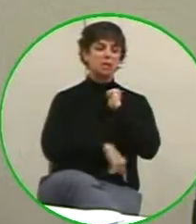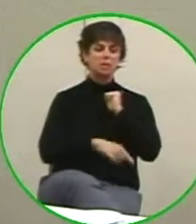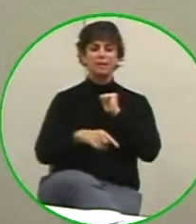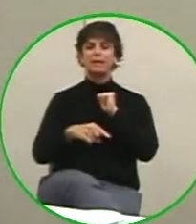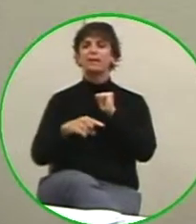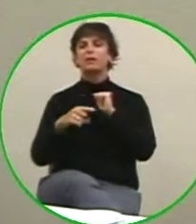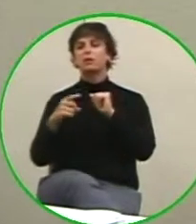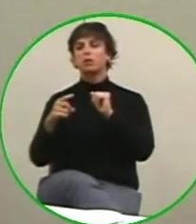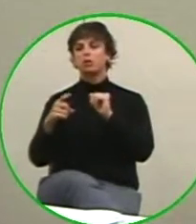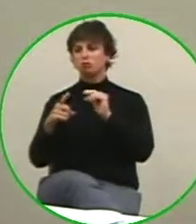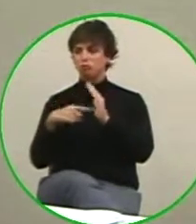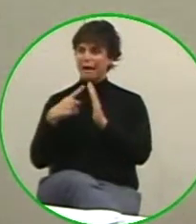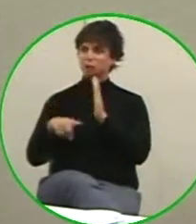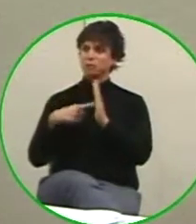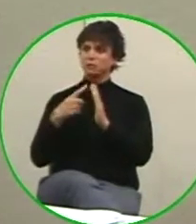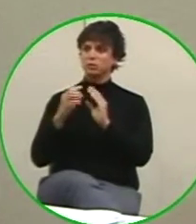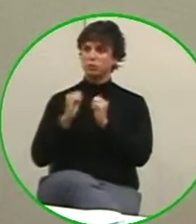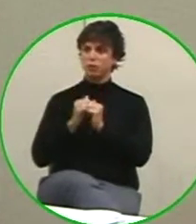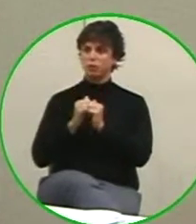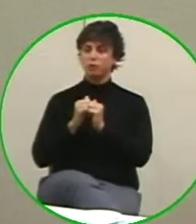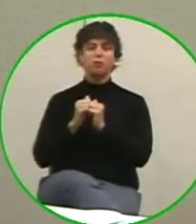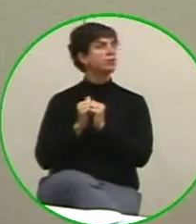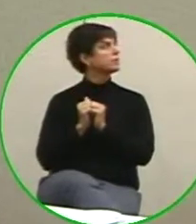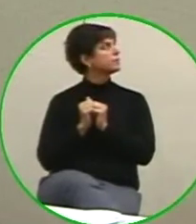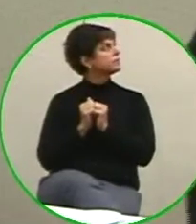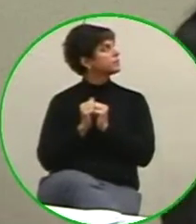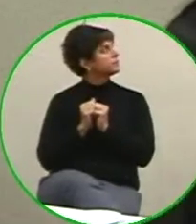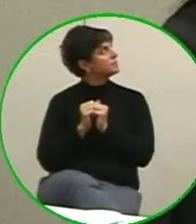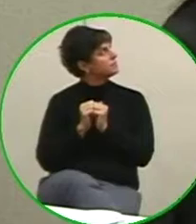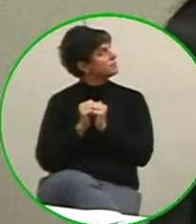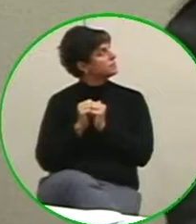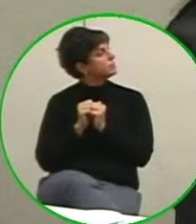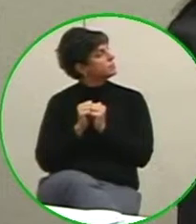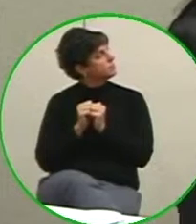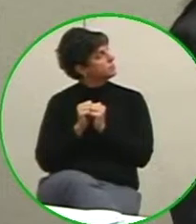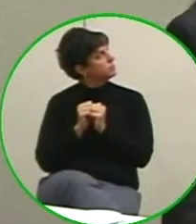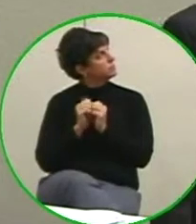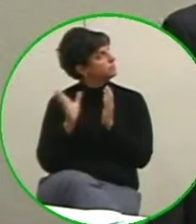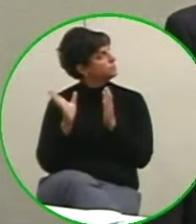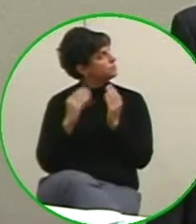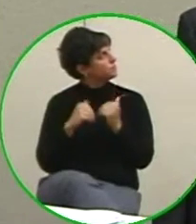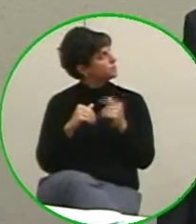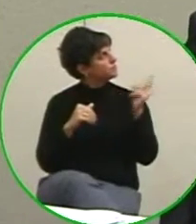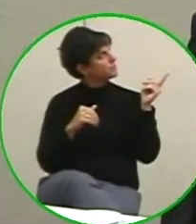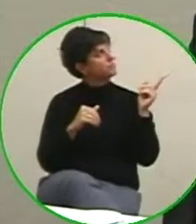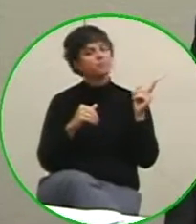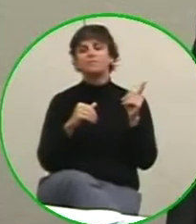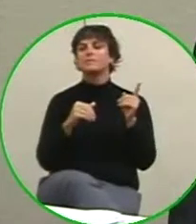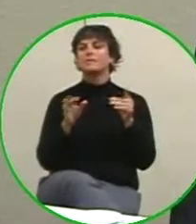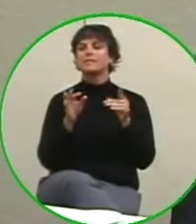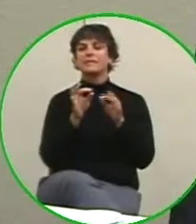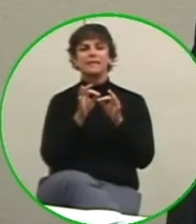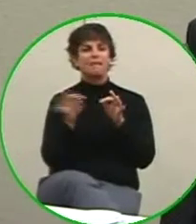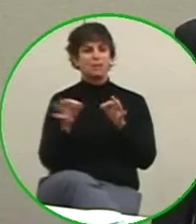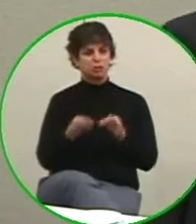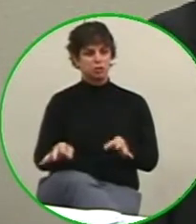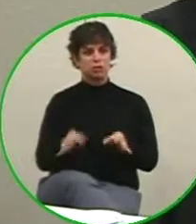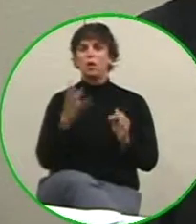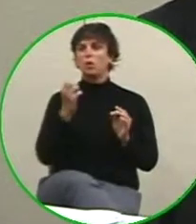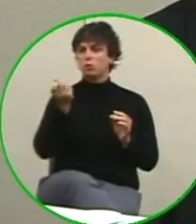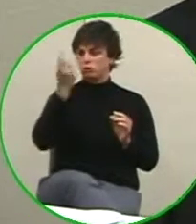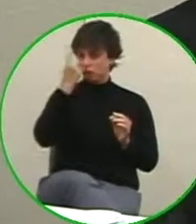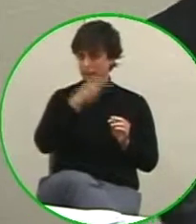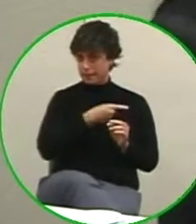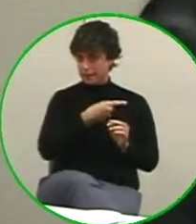correction together. Let's go into the definitions. I want you to get the definitional pieces of it so